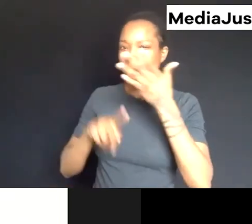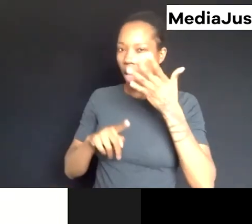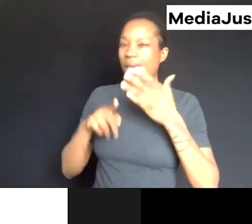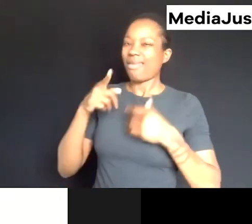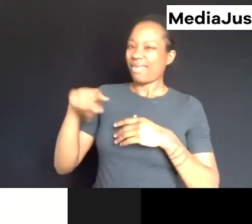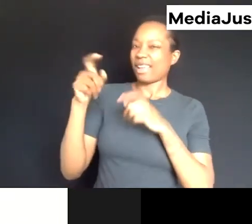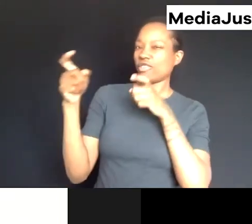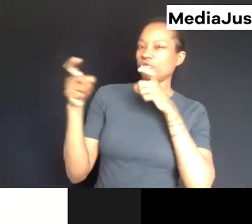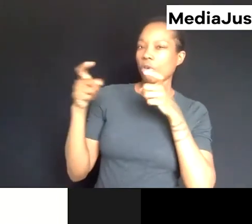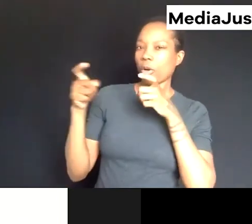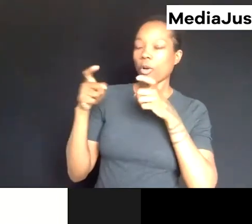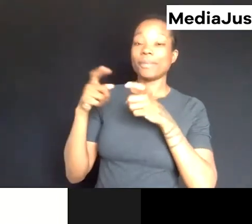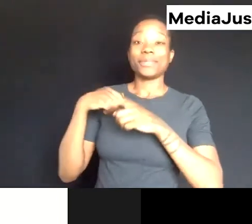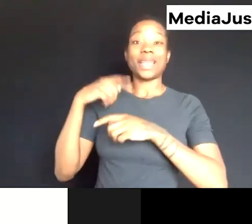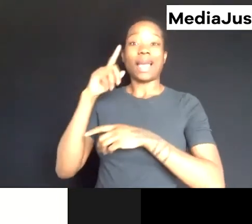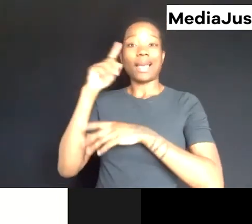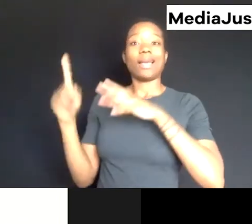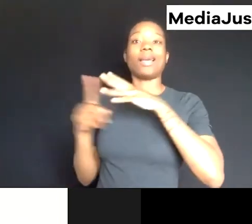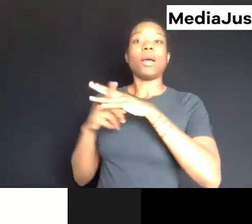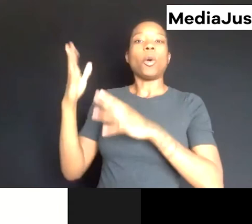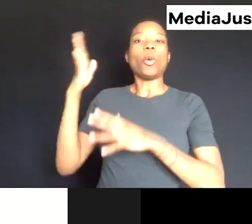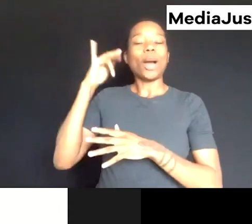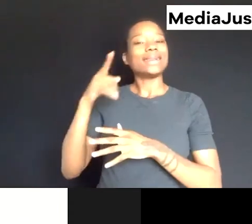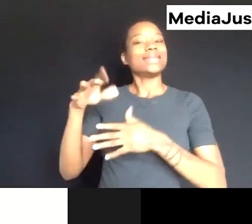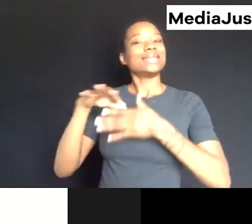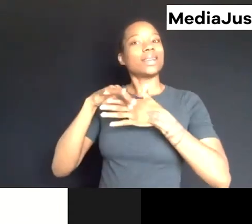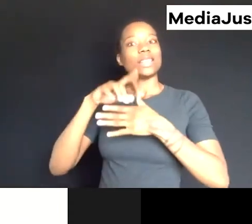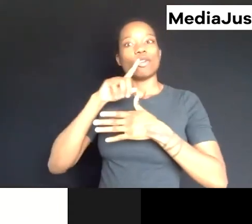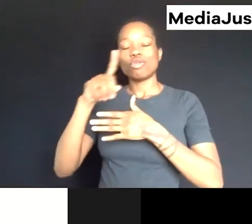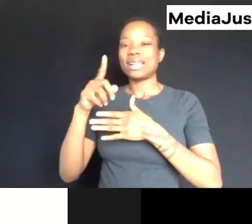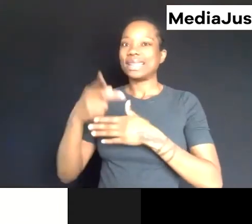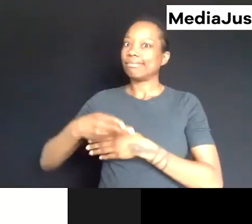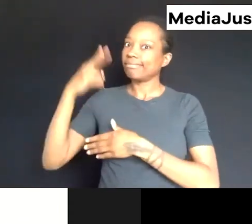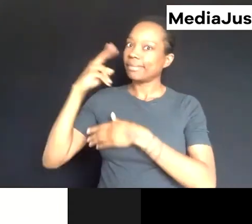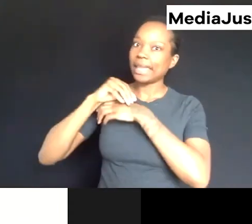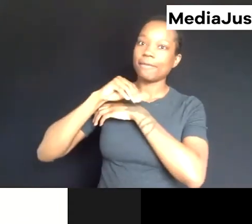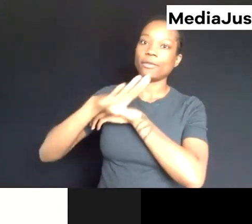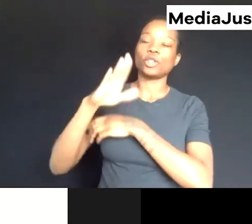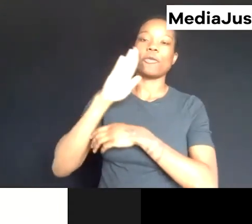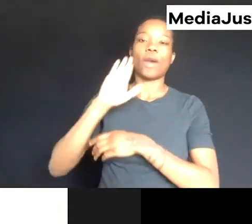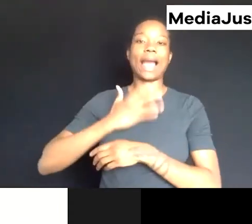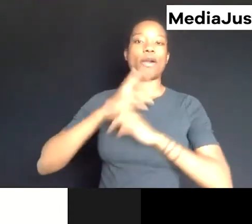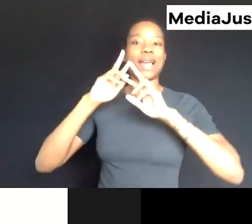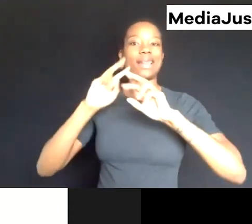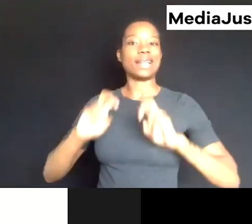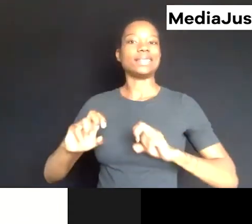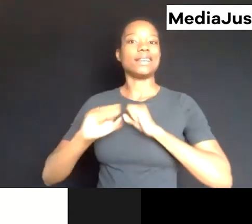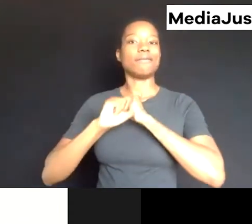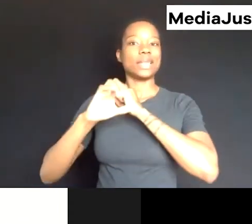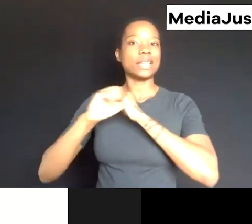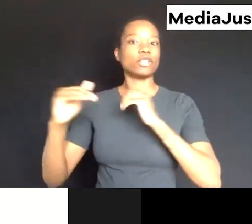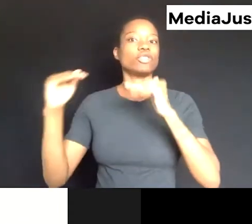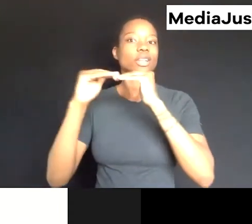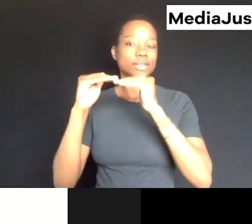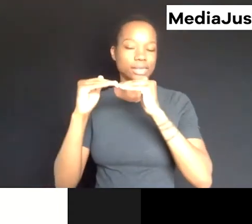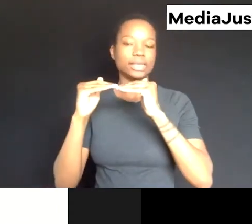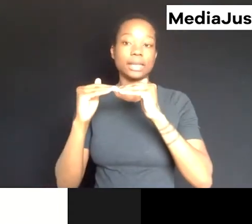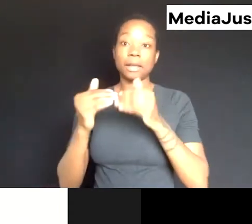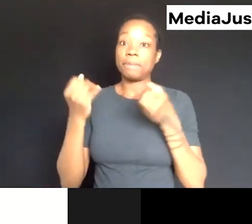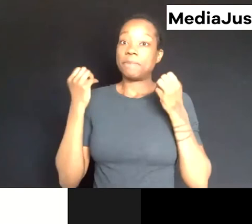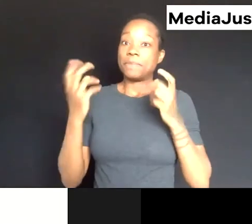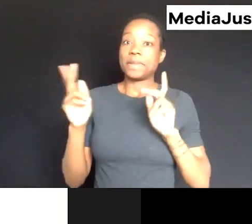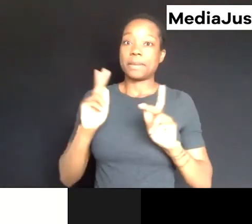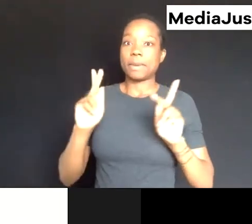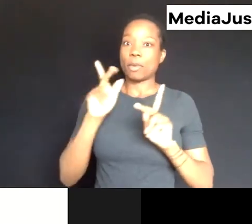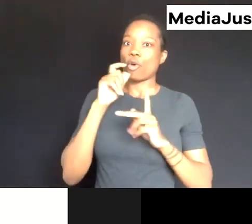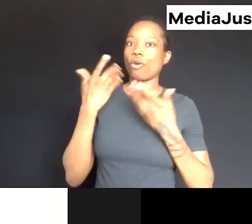was actually highly influential in shaping the analysis of media justice. And as many people, you know, many people who